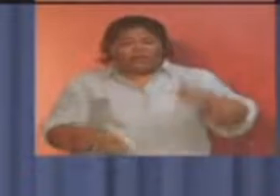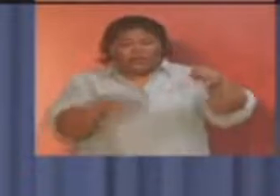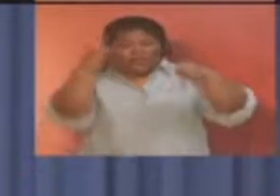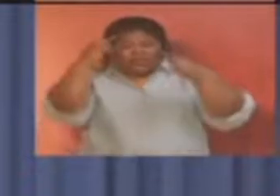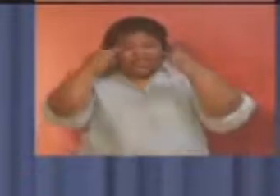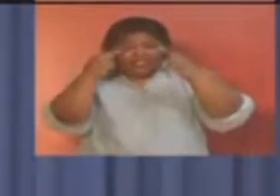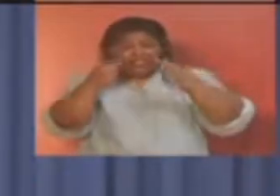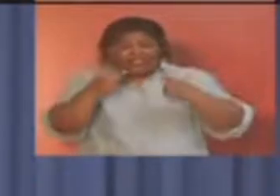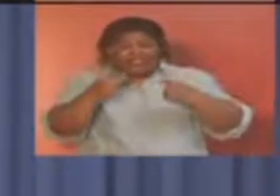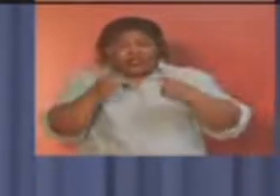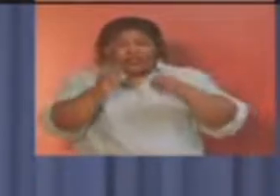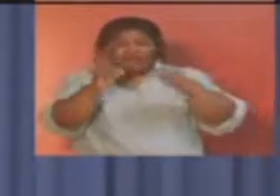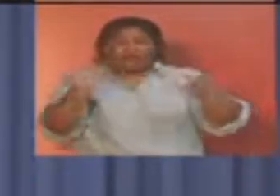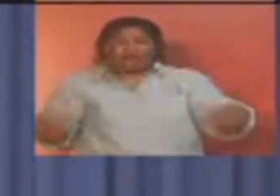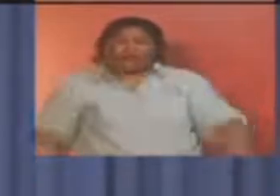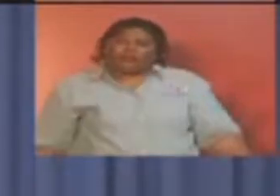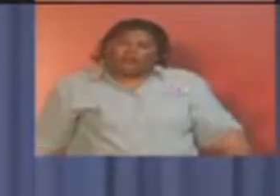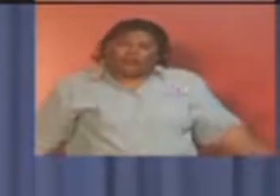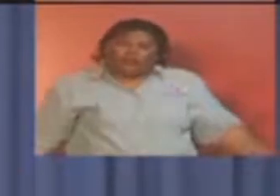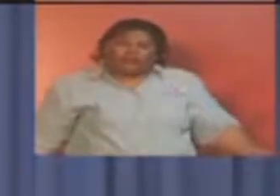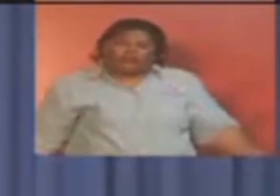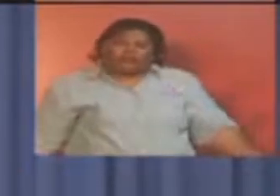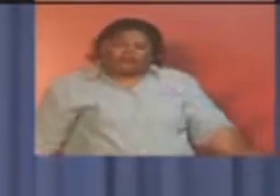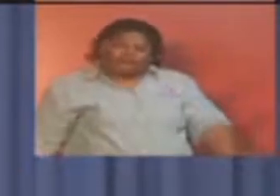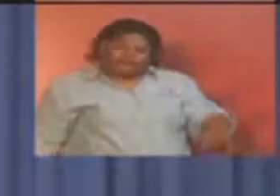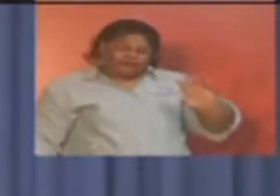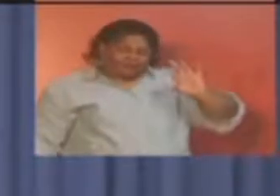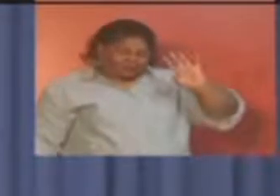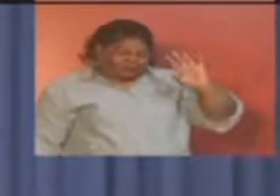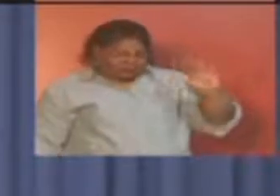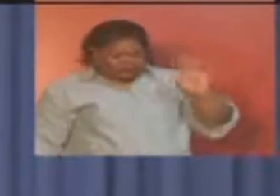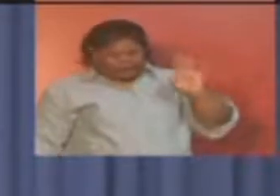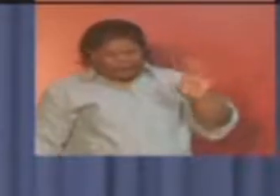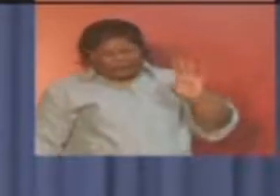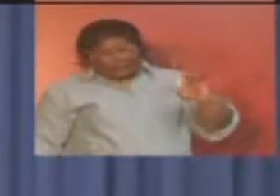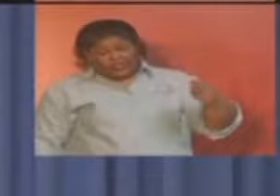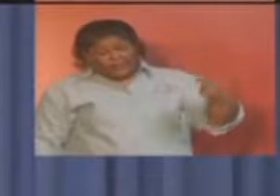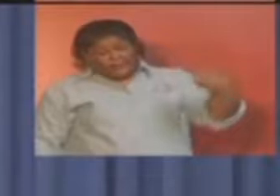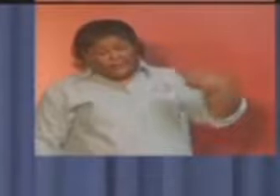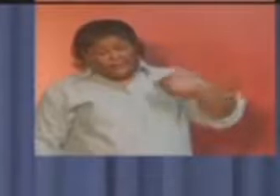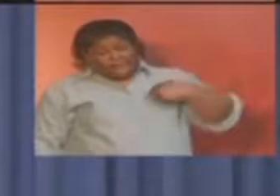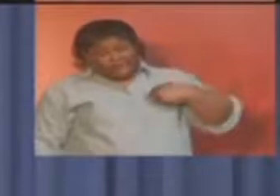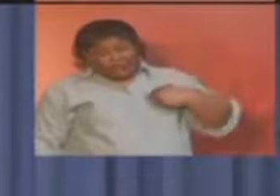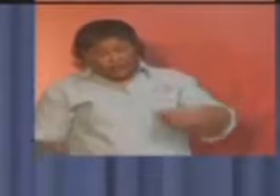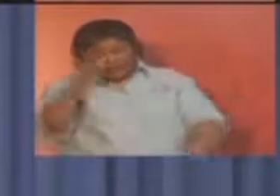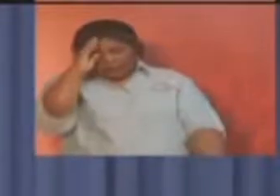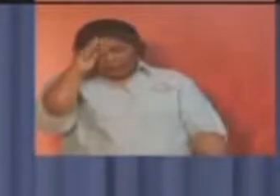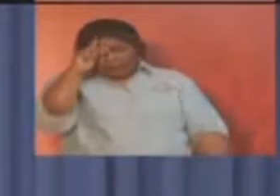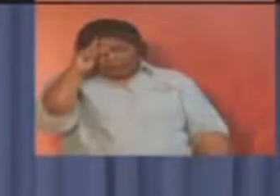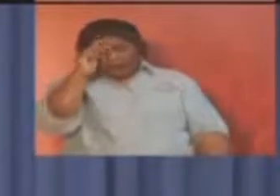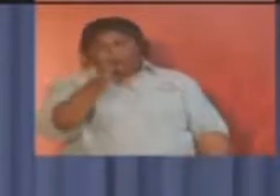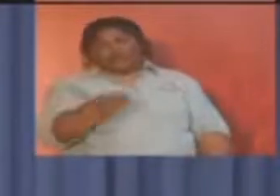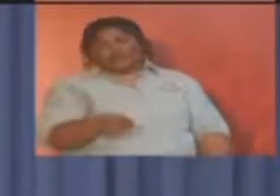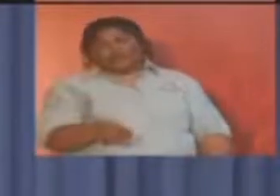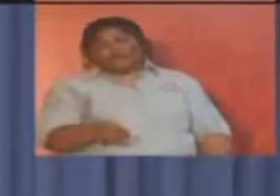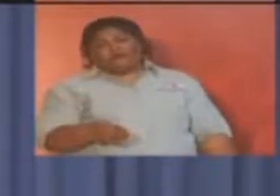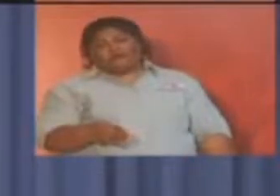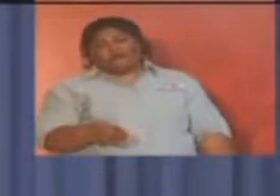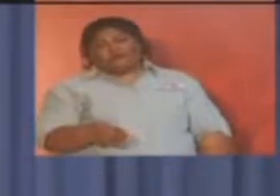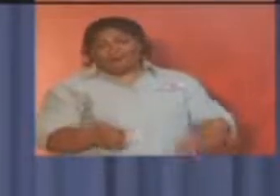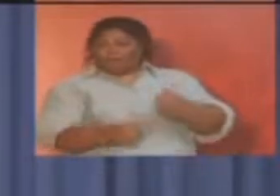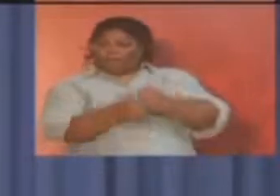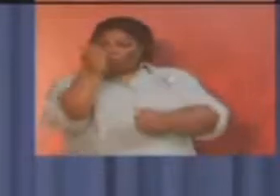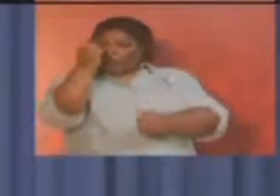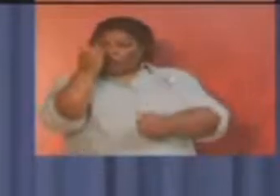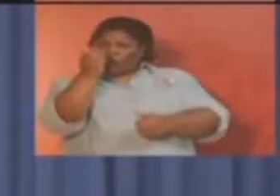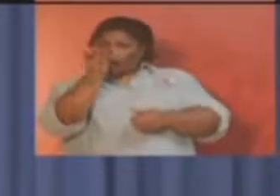But I again say that I have confidence that ultimately the good sense and the common sense of the majority of people in